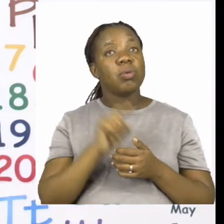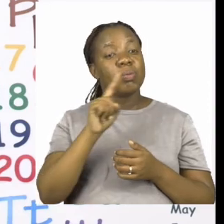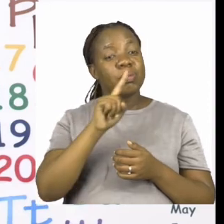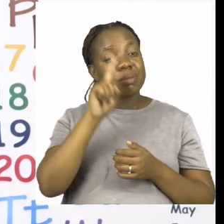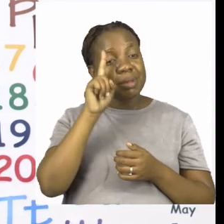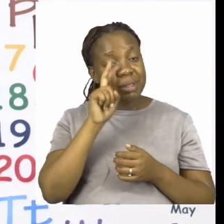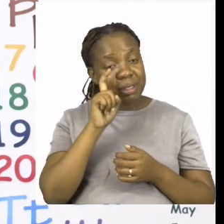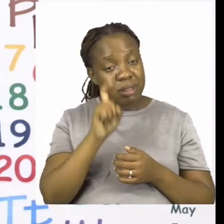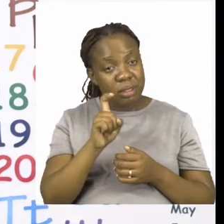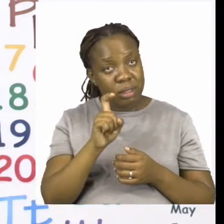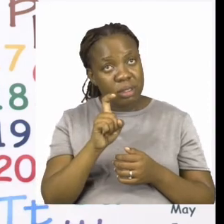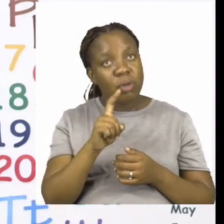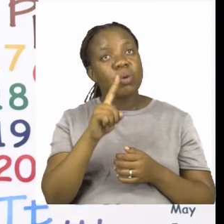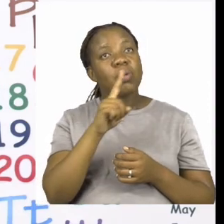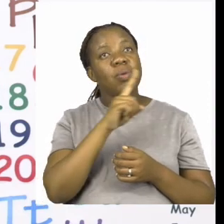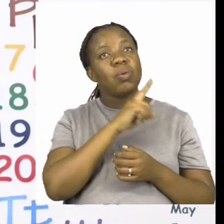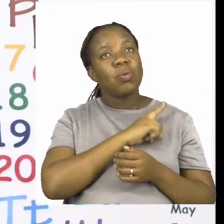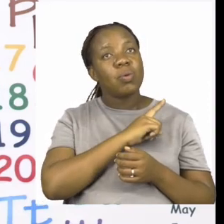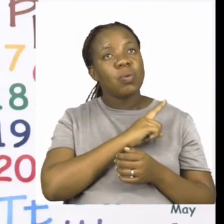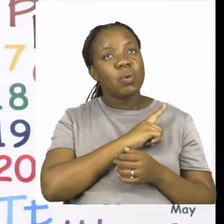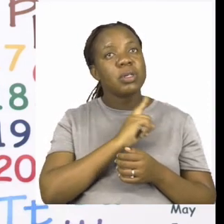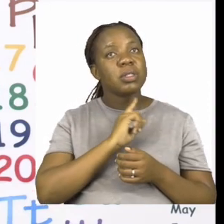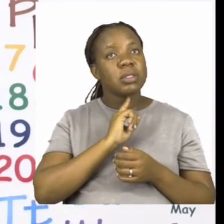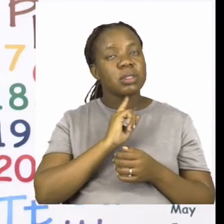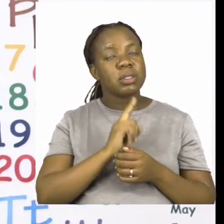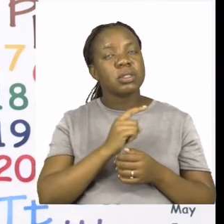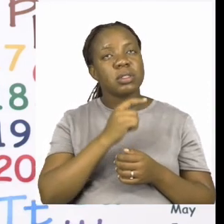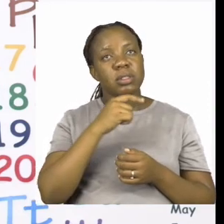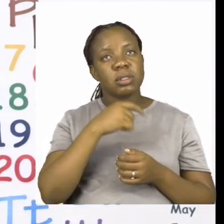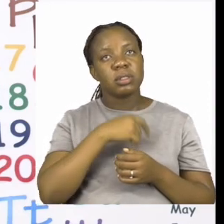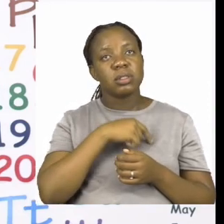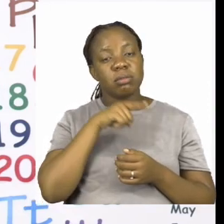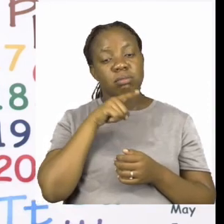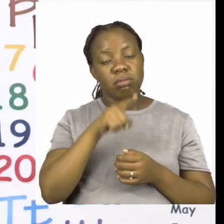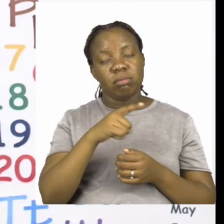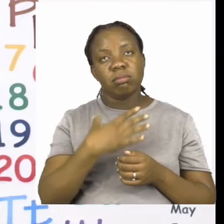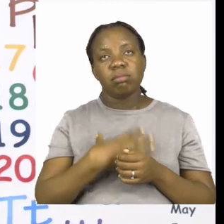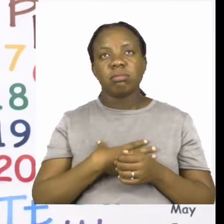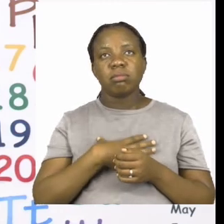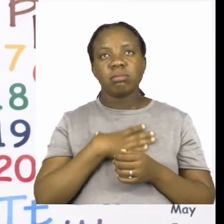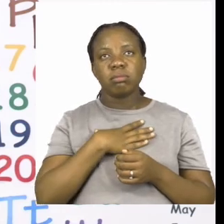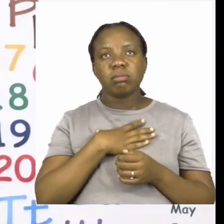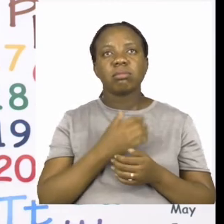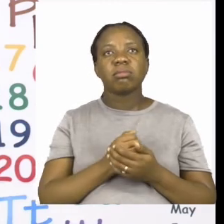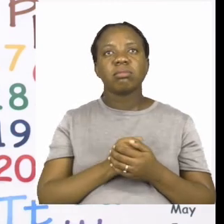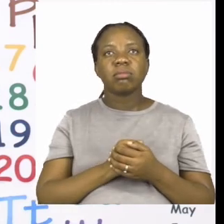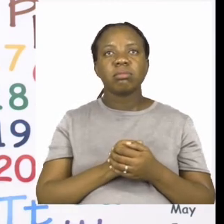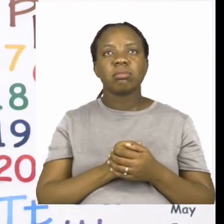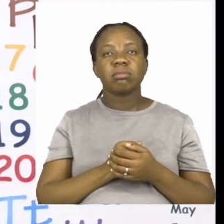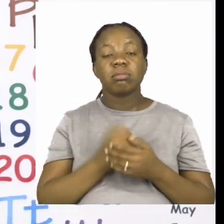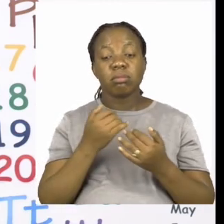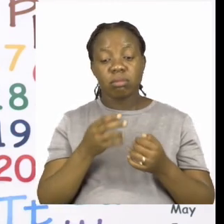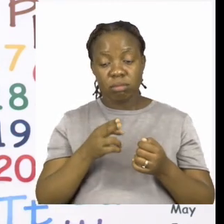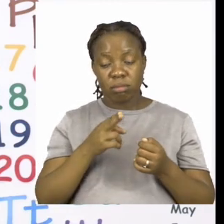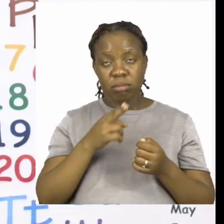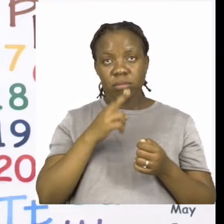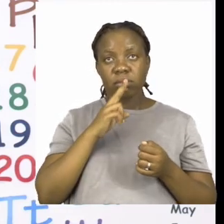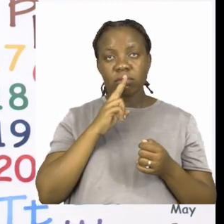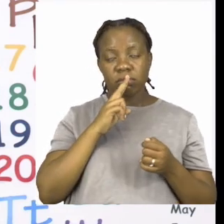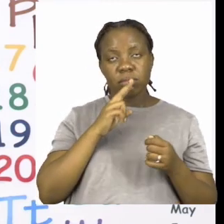is she angry? And now we are going to answer by using the